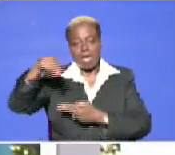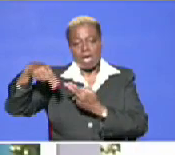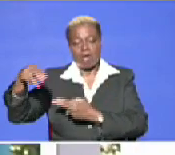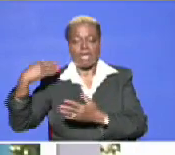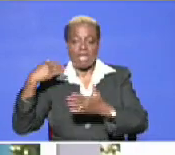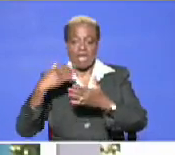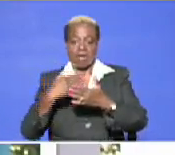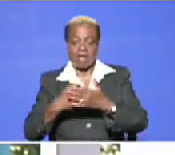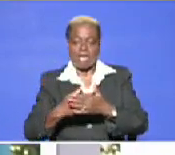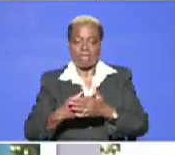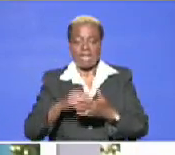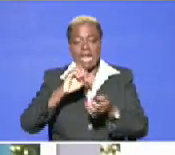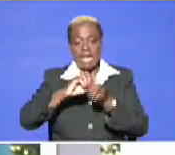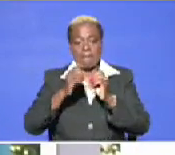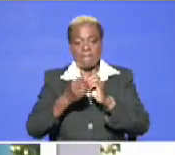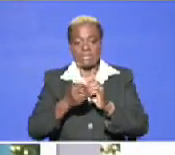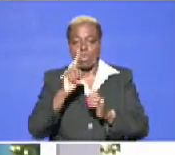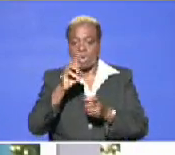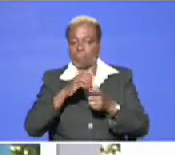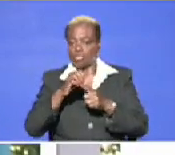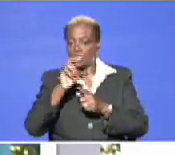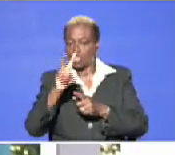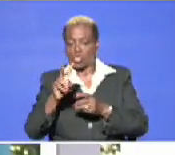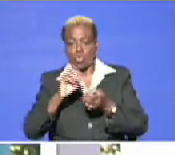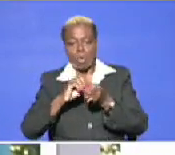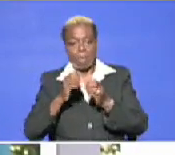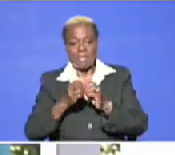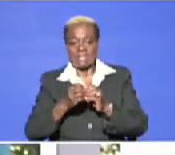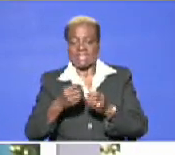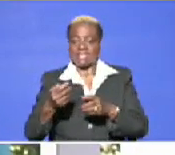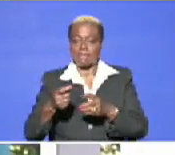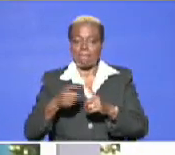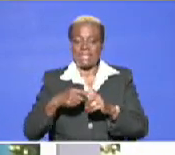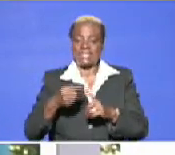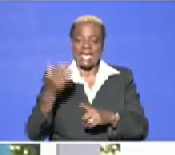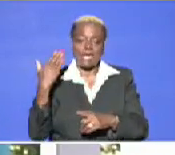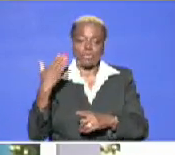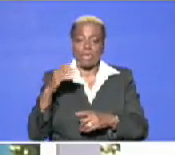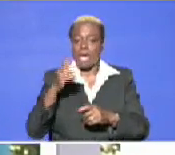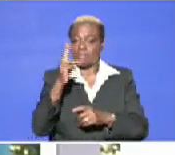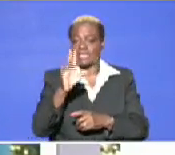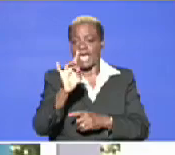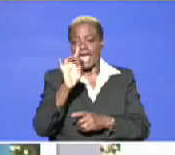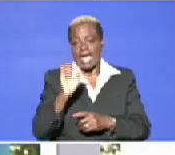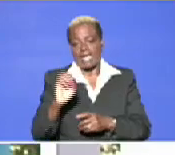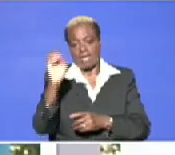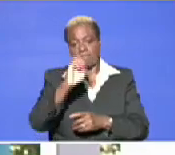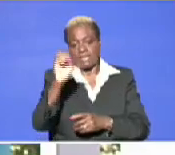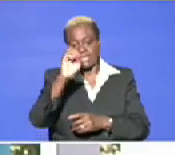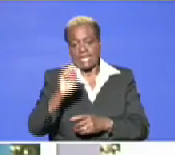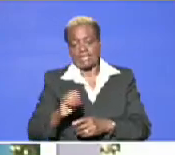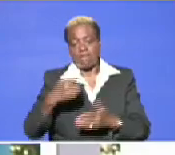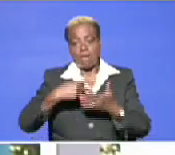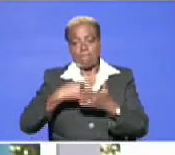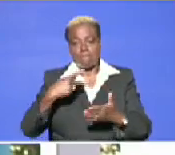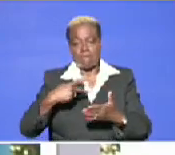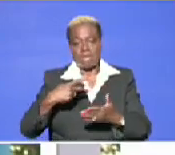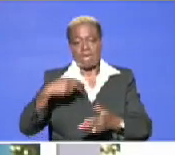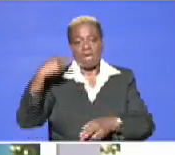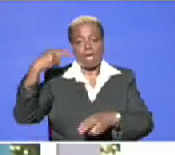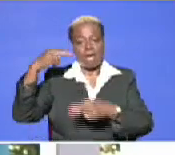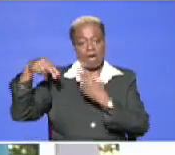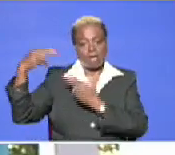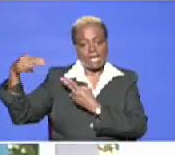are 1 month out, 2 months out, we're already back to 80% of pre-hurricane arrivals. So as we get the message